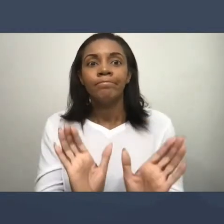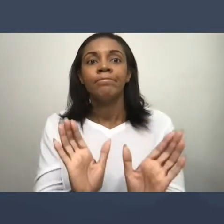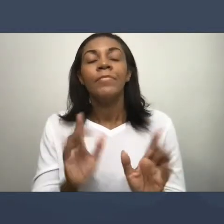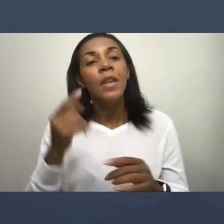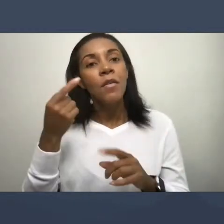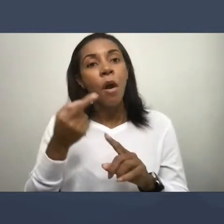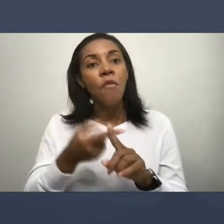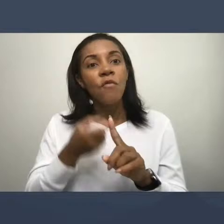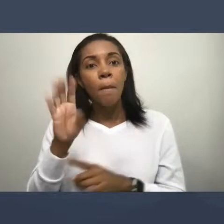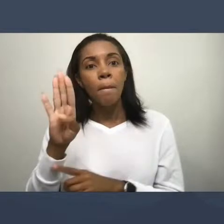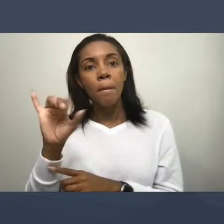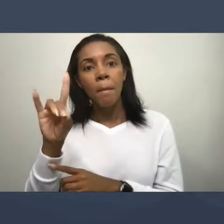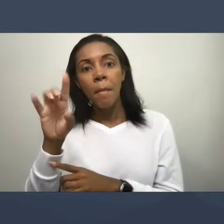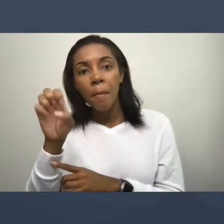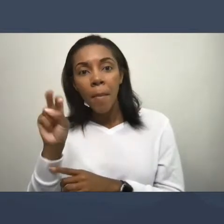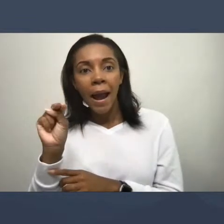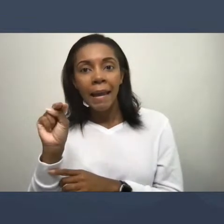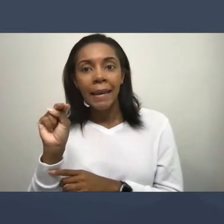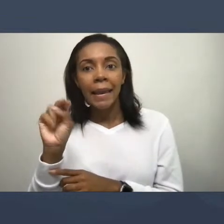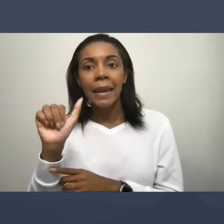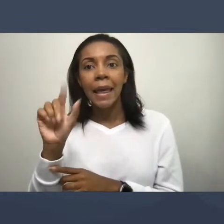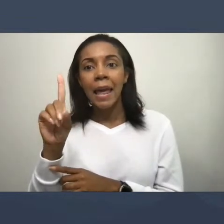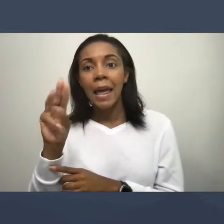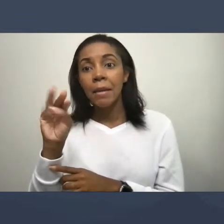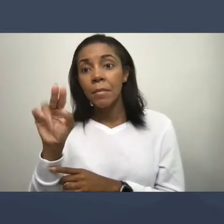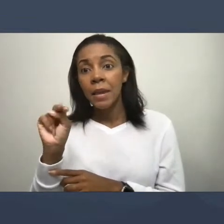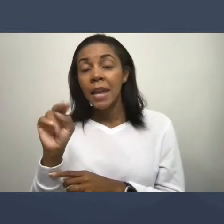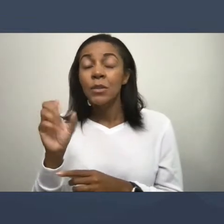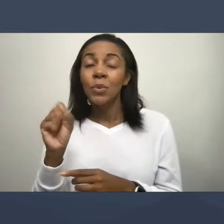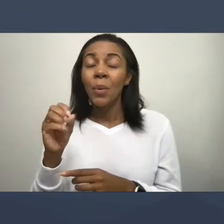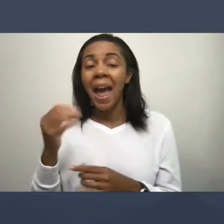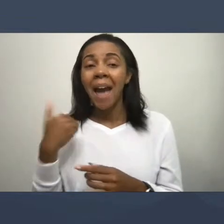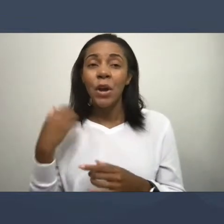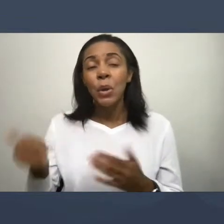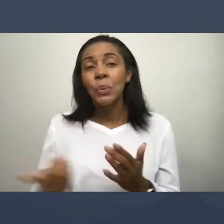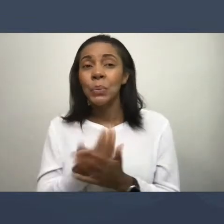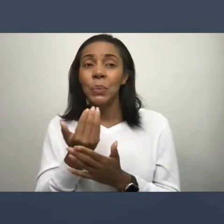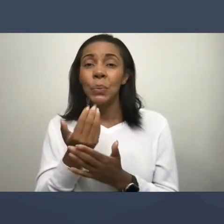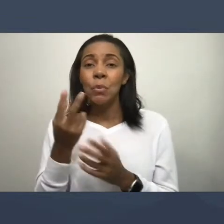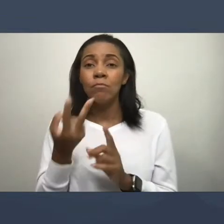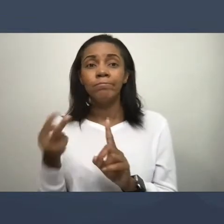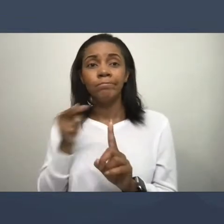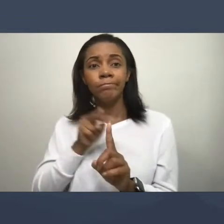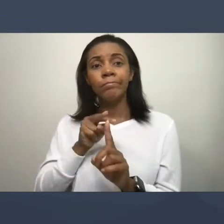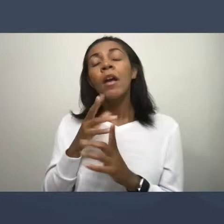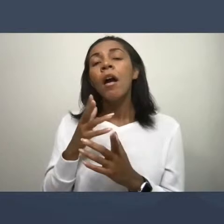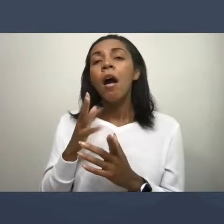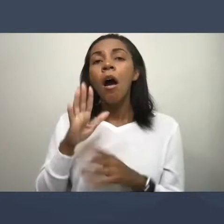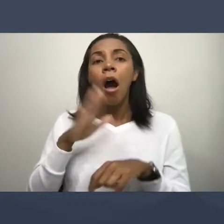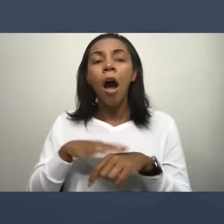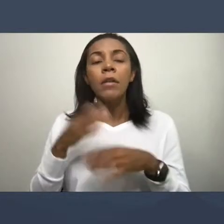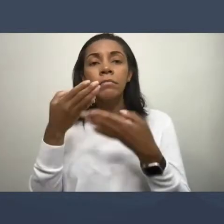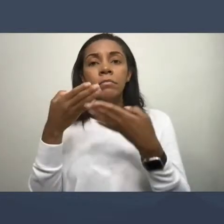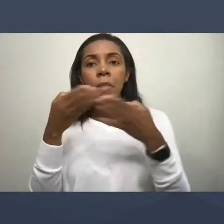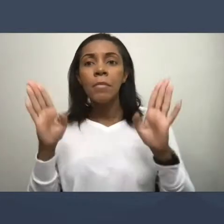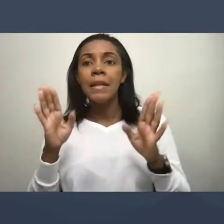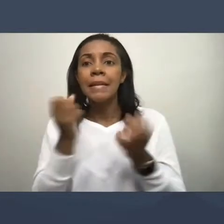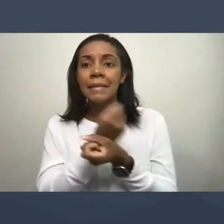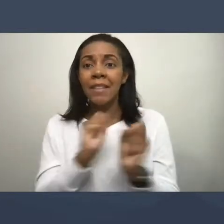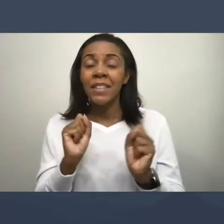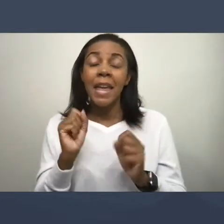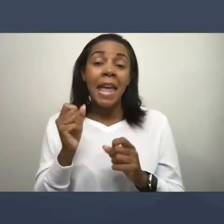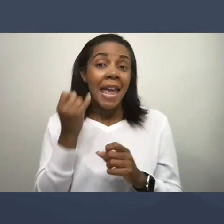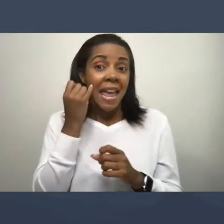quite a substantial input on public safety. If you mean the list that you provided with respect to, is there any prohibition